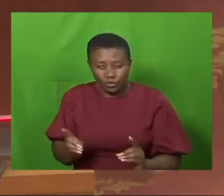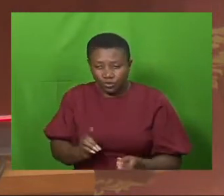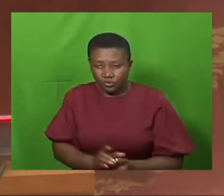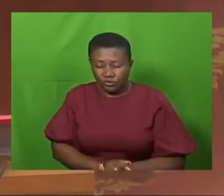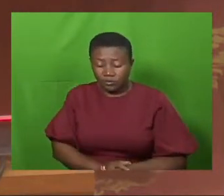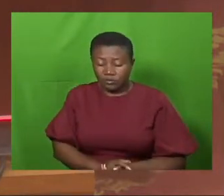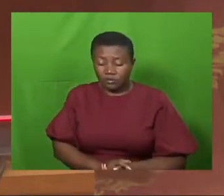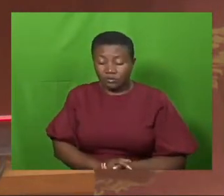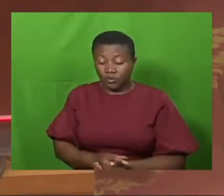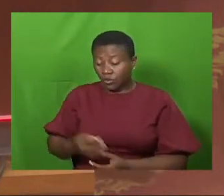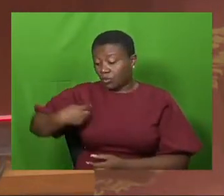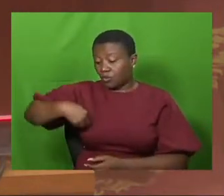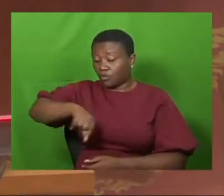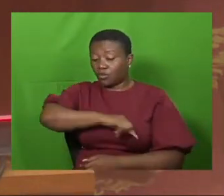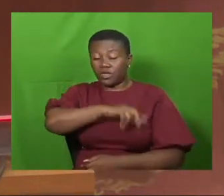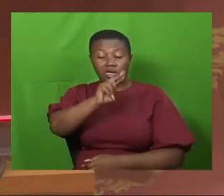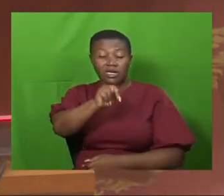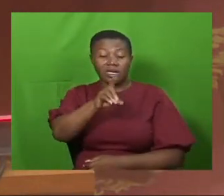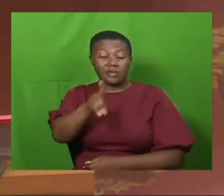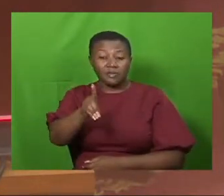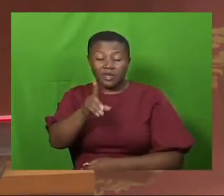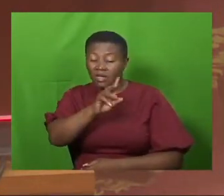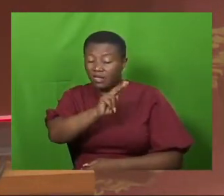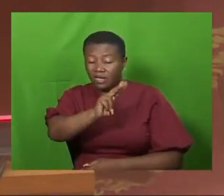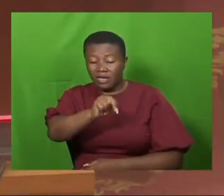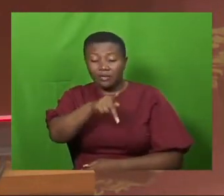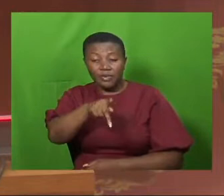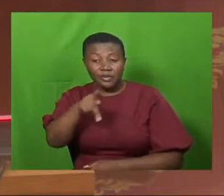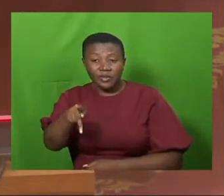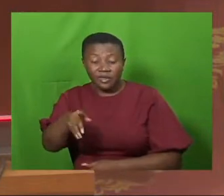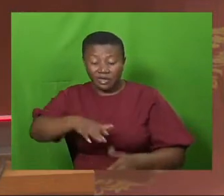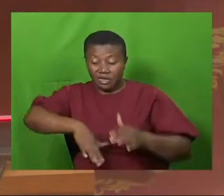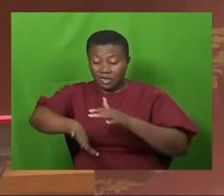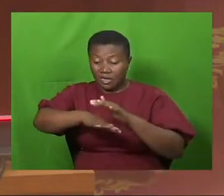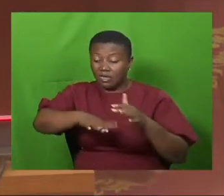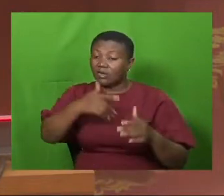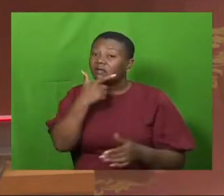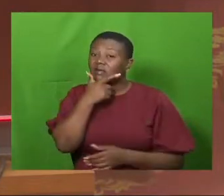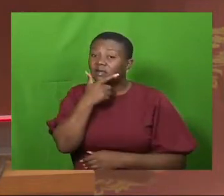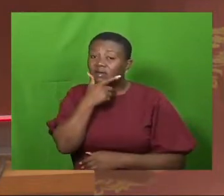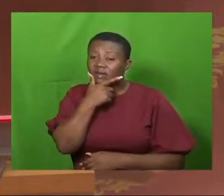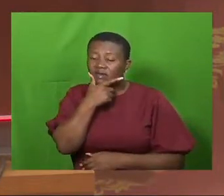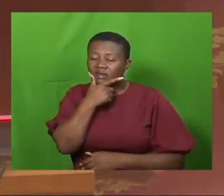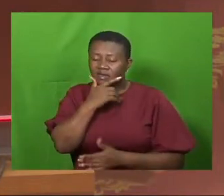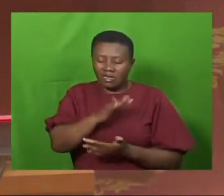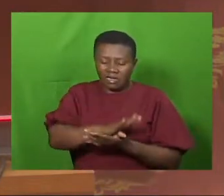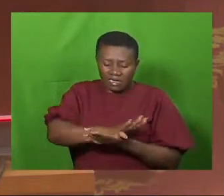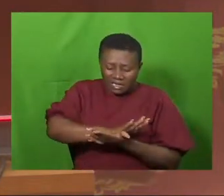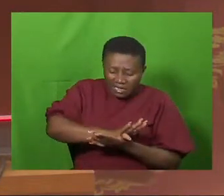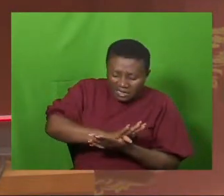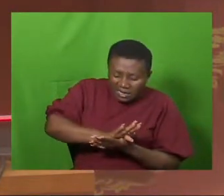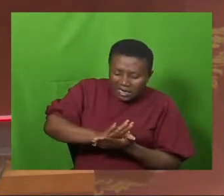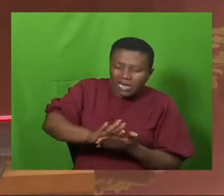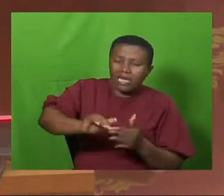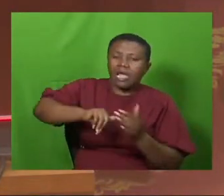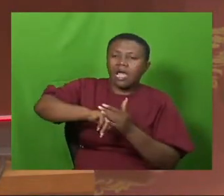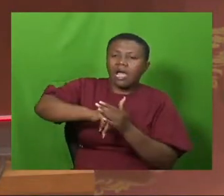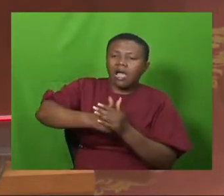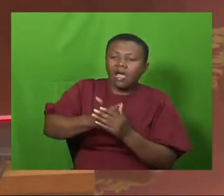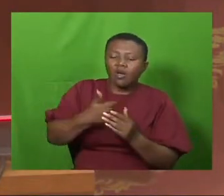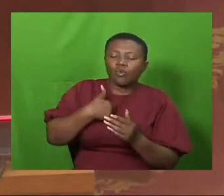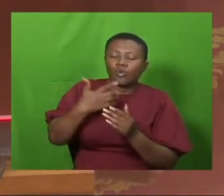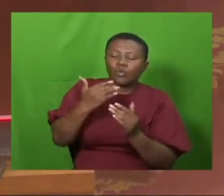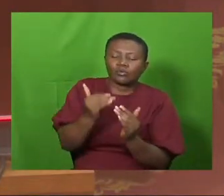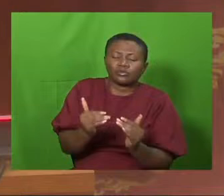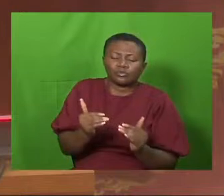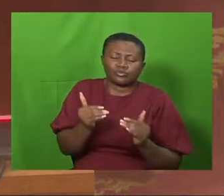MPP under Nanado is clear on which destination it is taking this country. The MPP is firm in